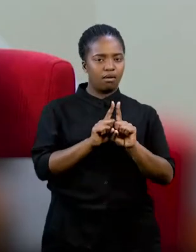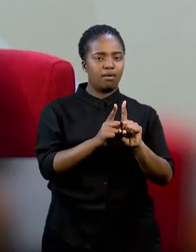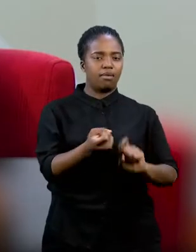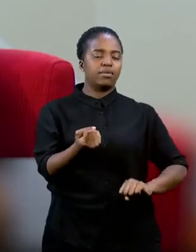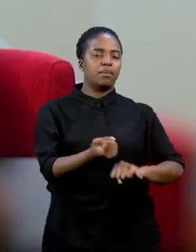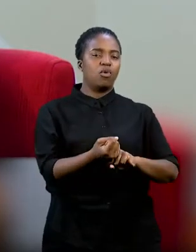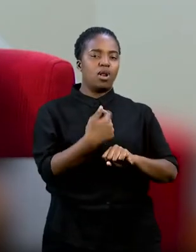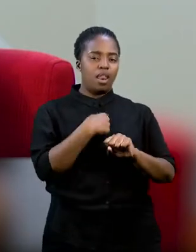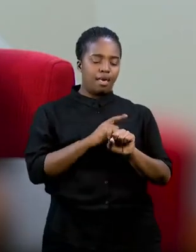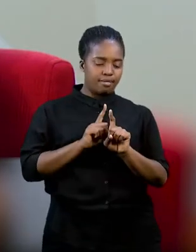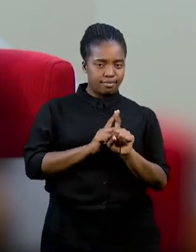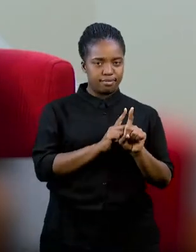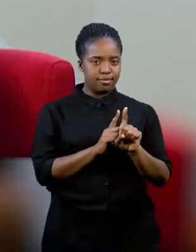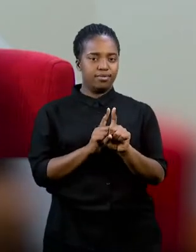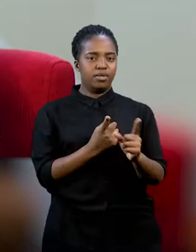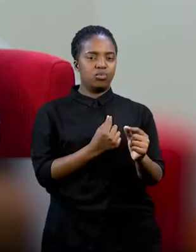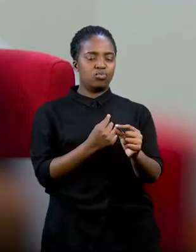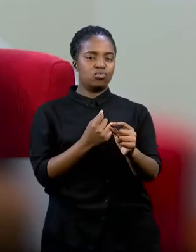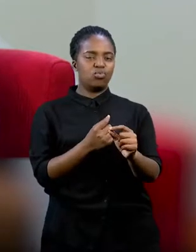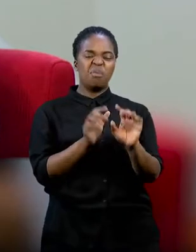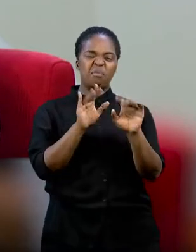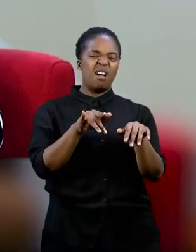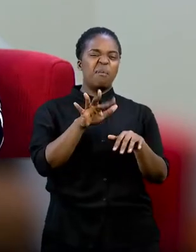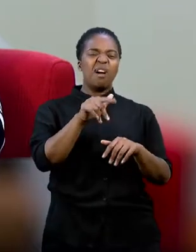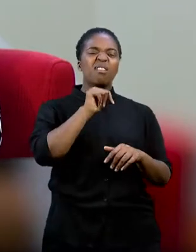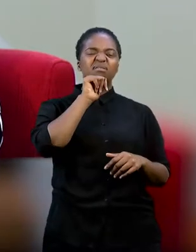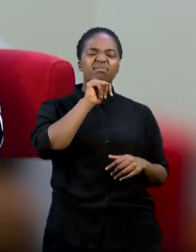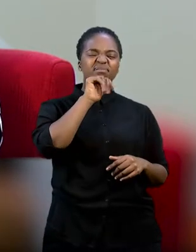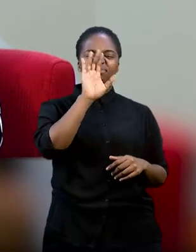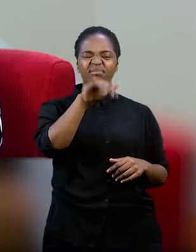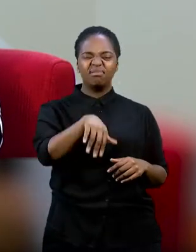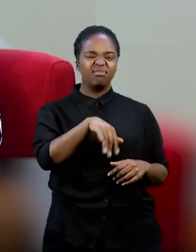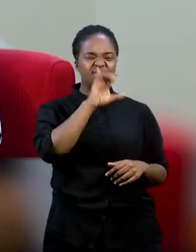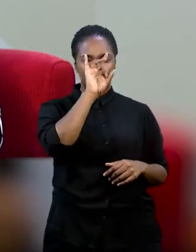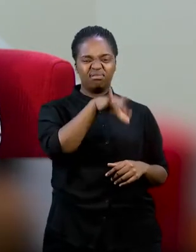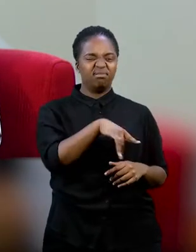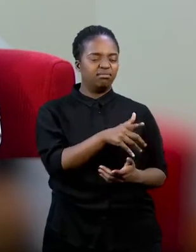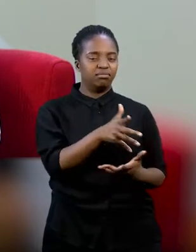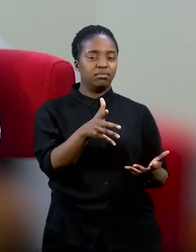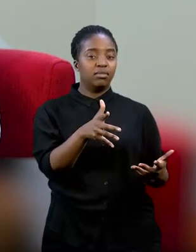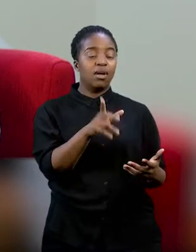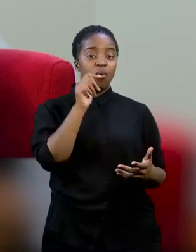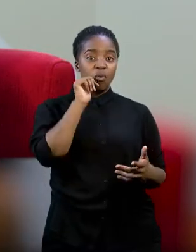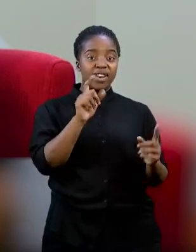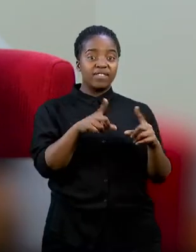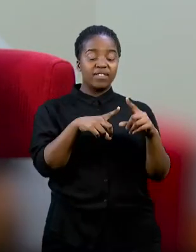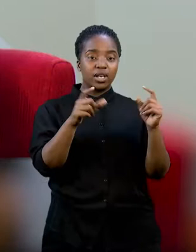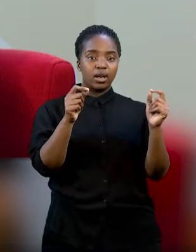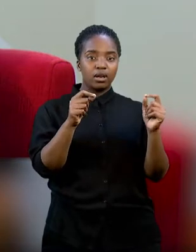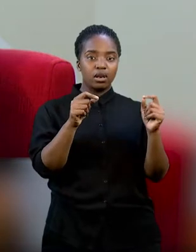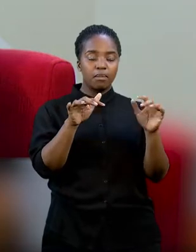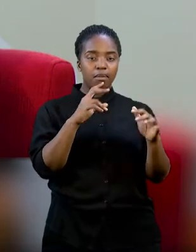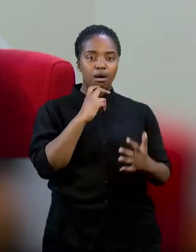le wena. Ke be mosele wa hae gore le ena ke mo phusang gore a seka ba minda gore batho ba reng ka bane bata ba tsebe. O tla re ha a